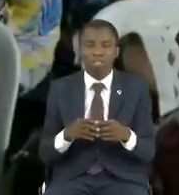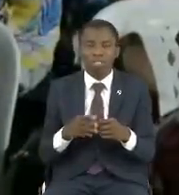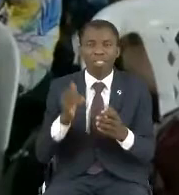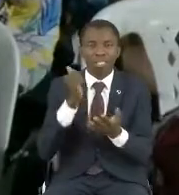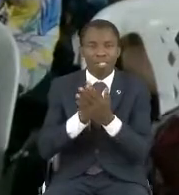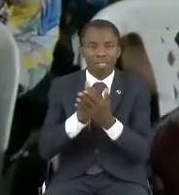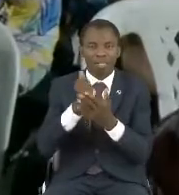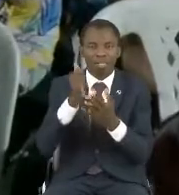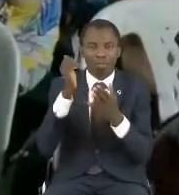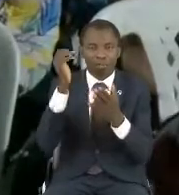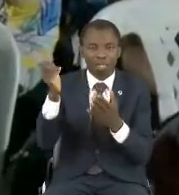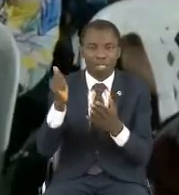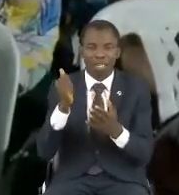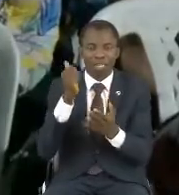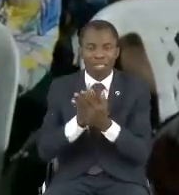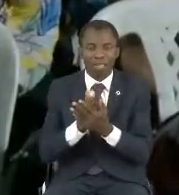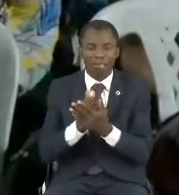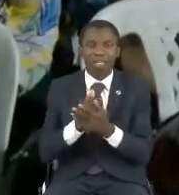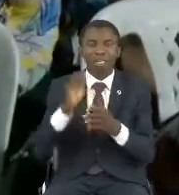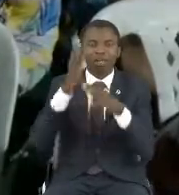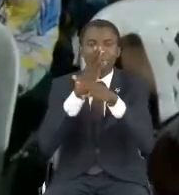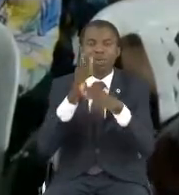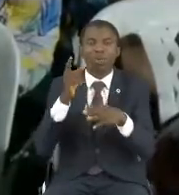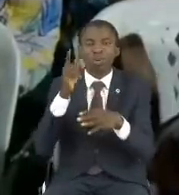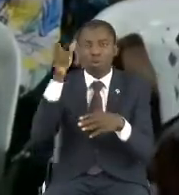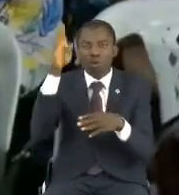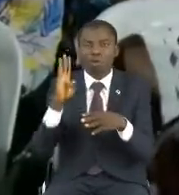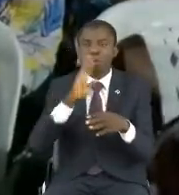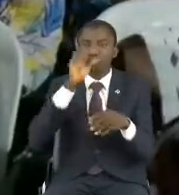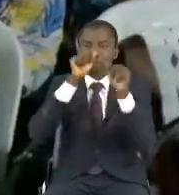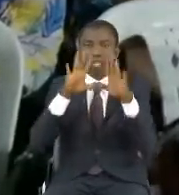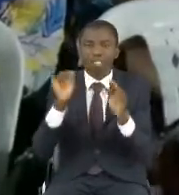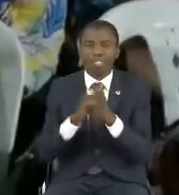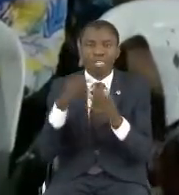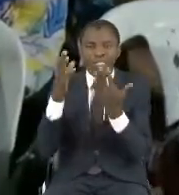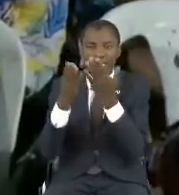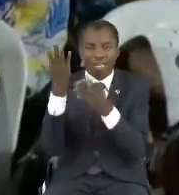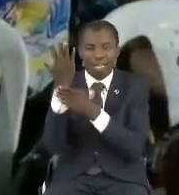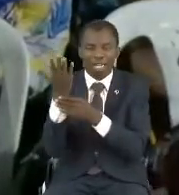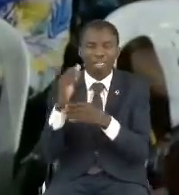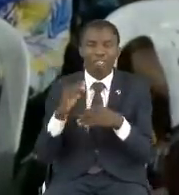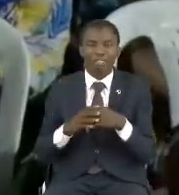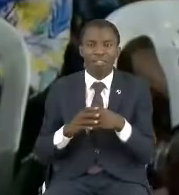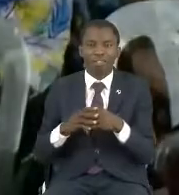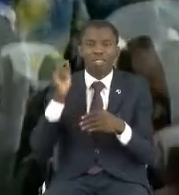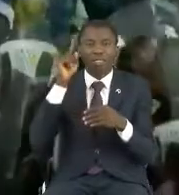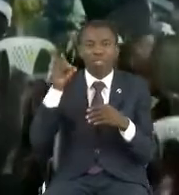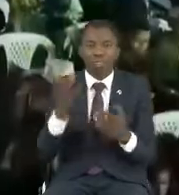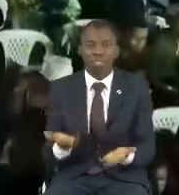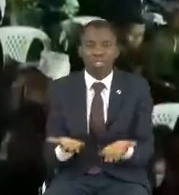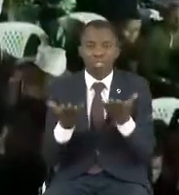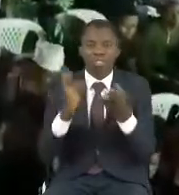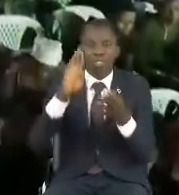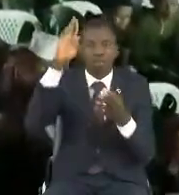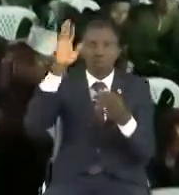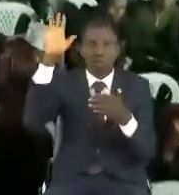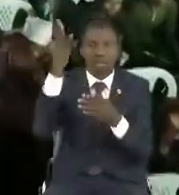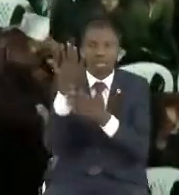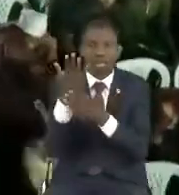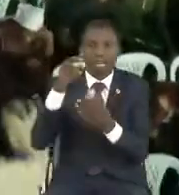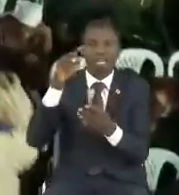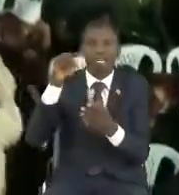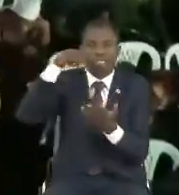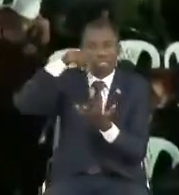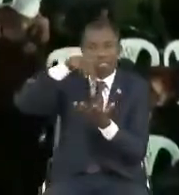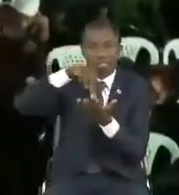that hand. God bless that person. You're raising up your hand. Please stand up. Let heaven